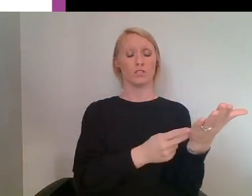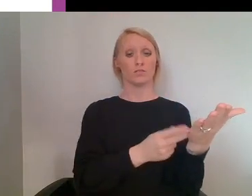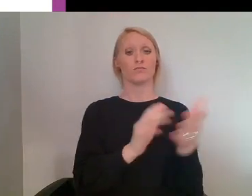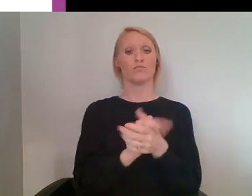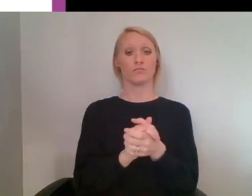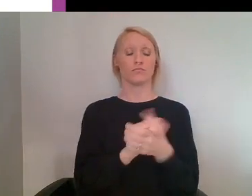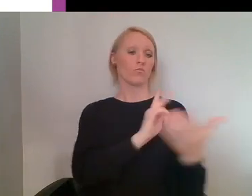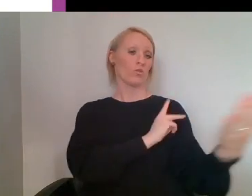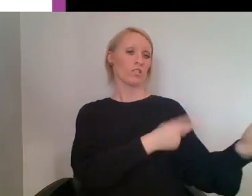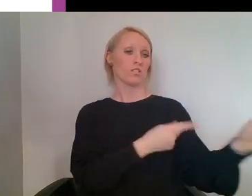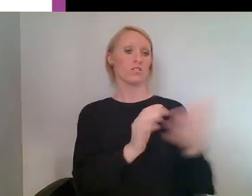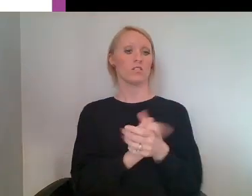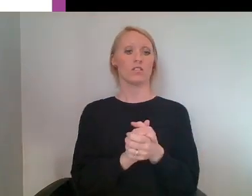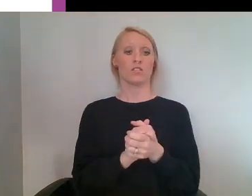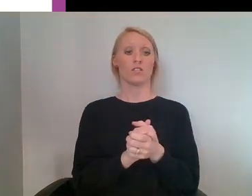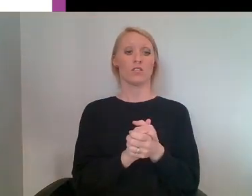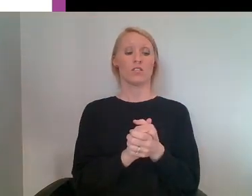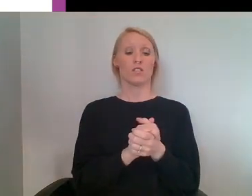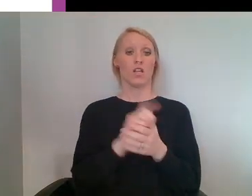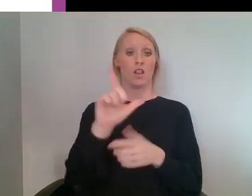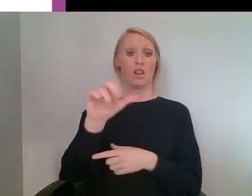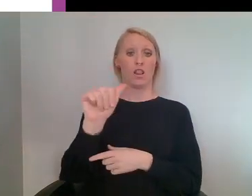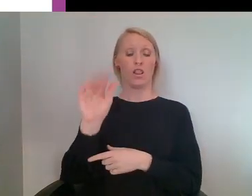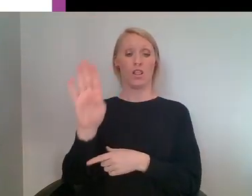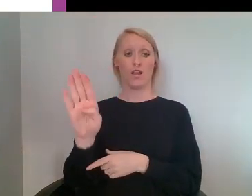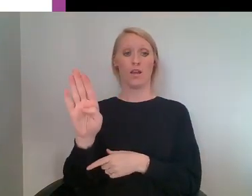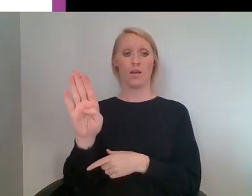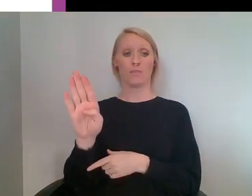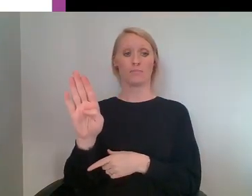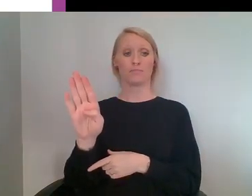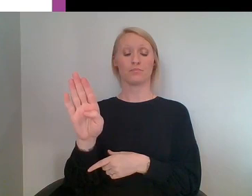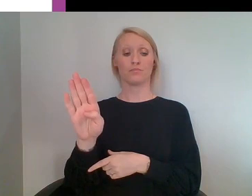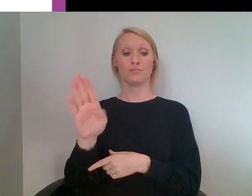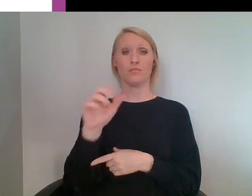a non-meat-based protein